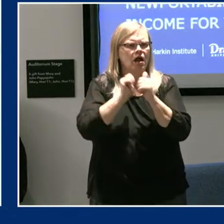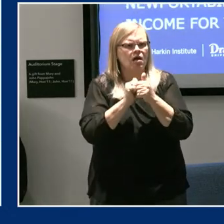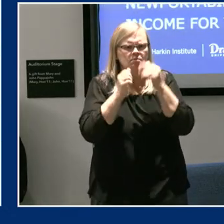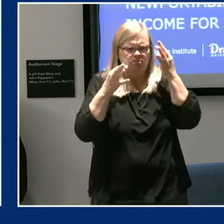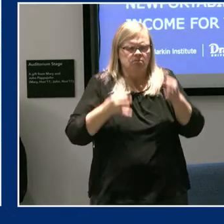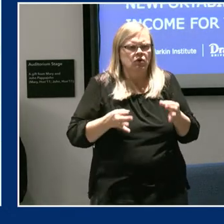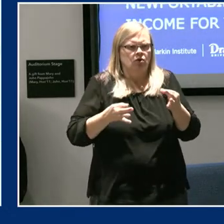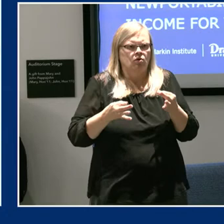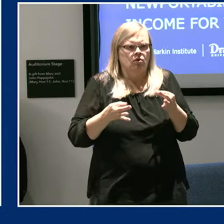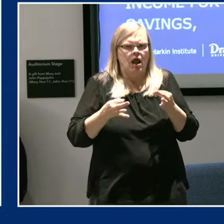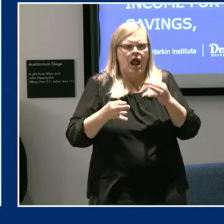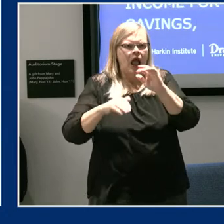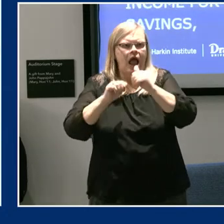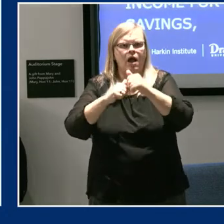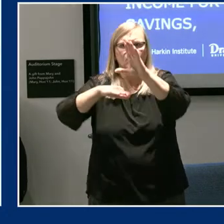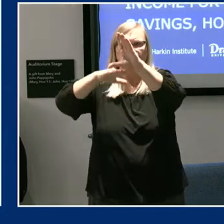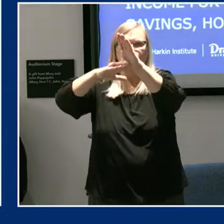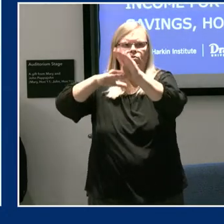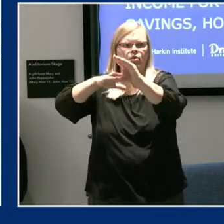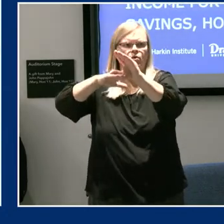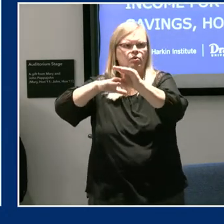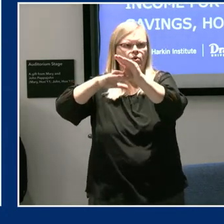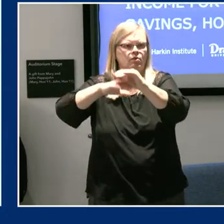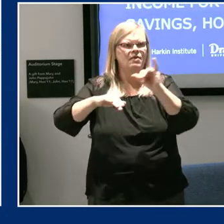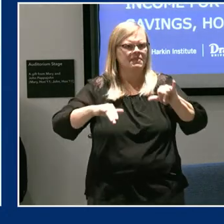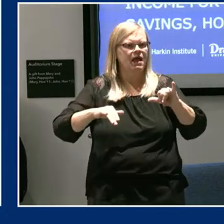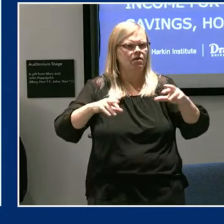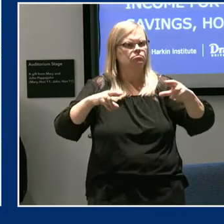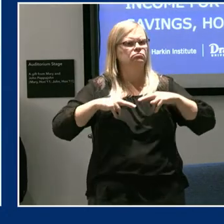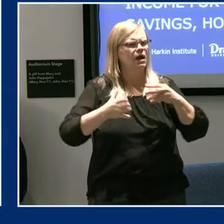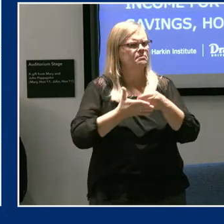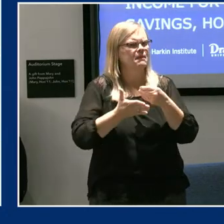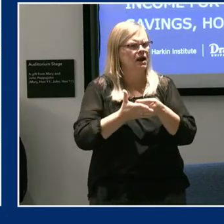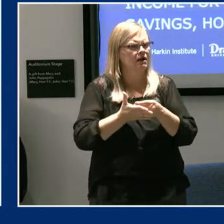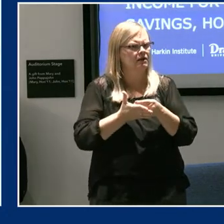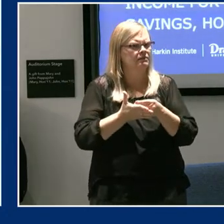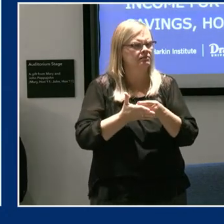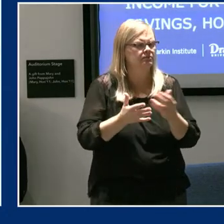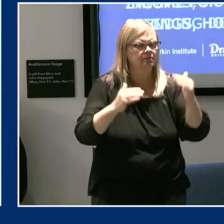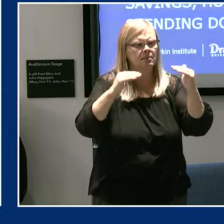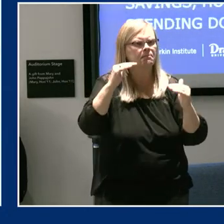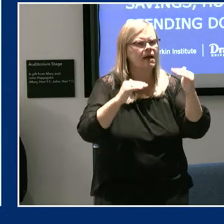decisions about spending down those retirement balances?